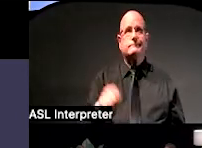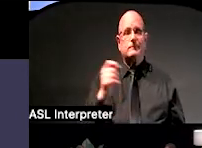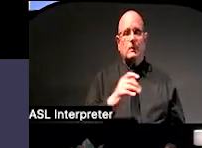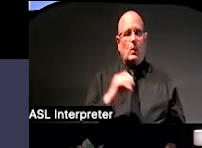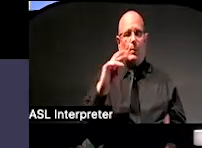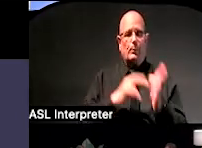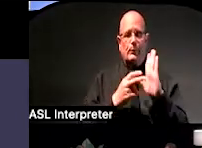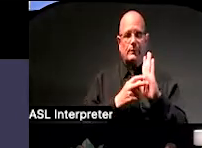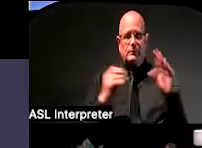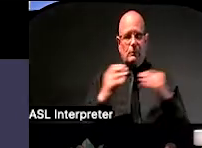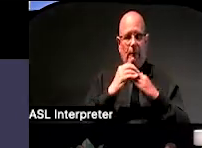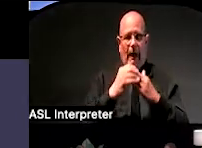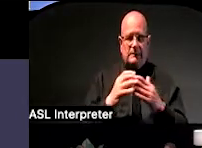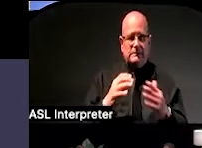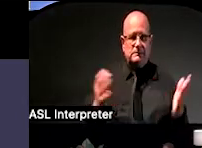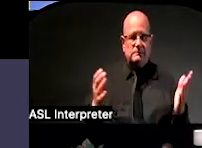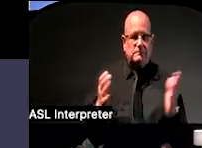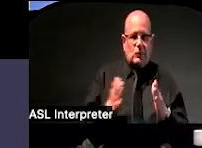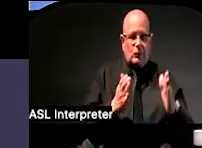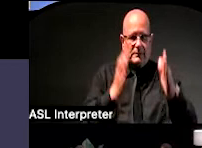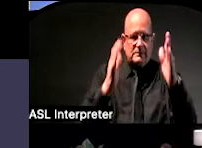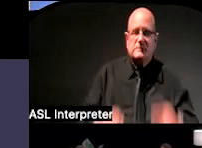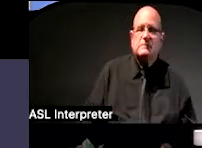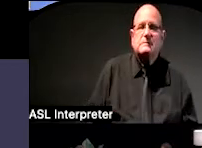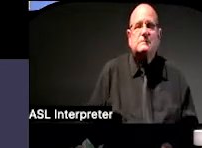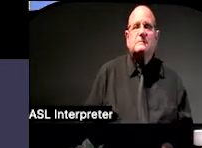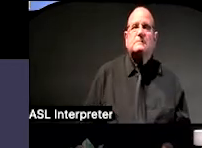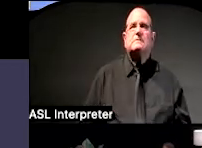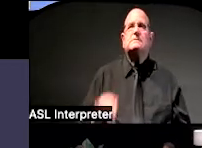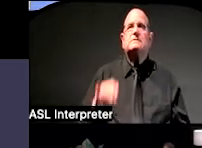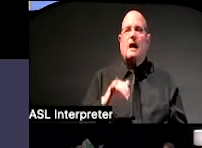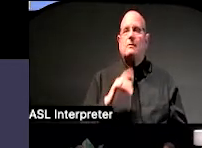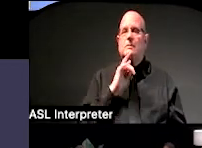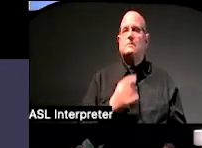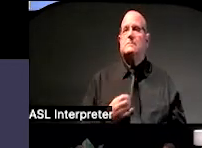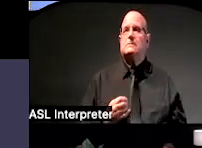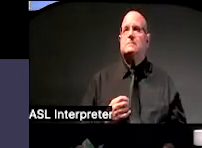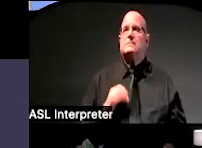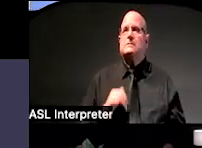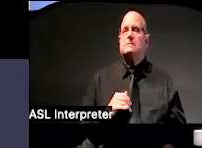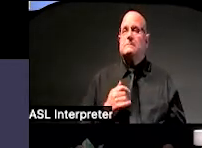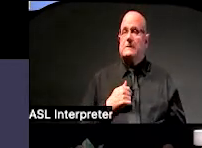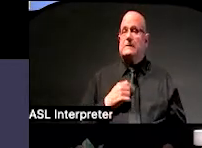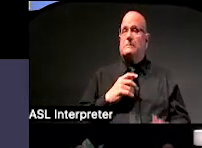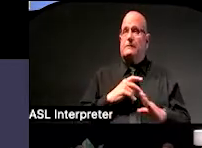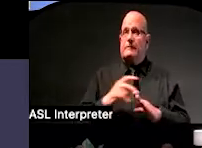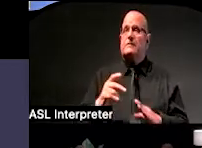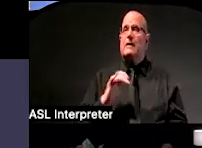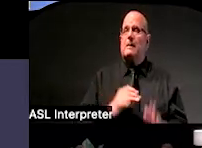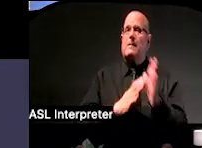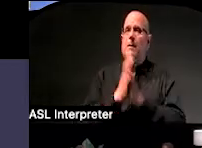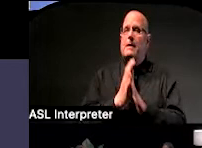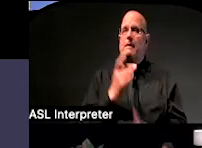have no guidance, no direction. So that was very enlightening to me as a professional, and really motivated me to kind of